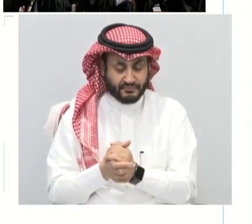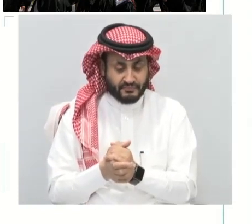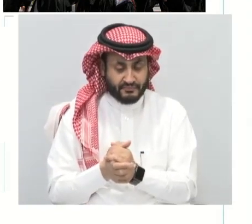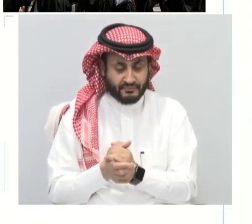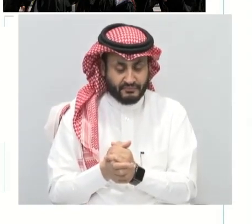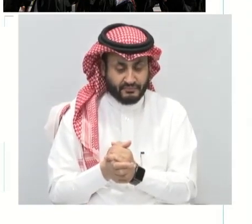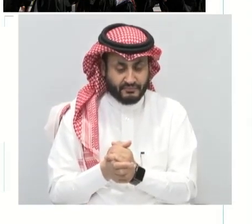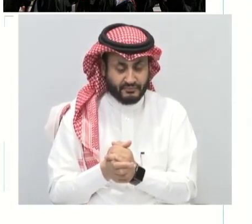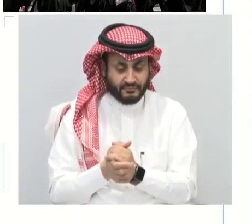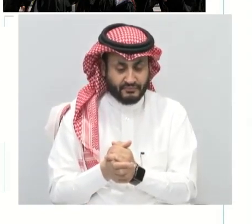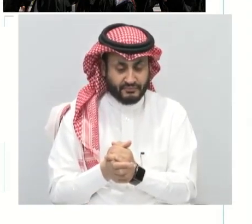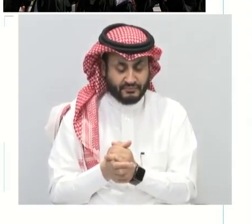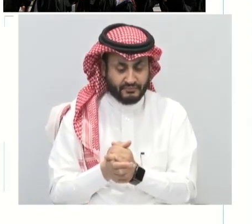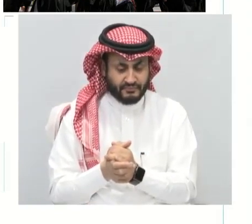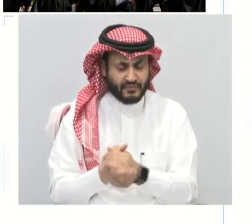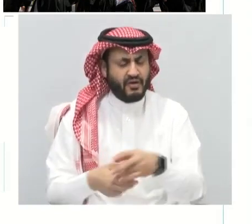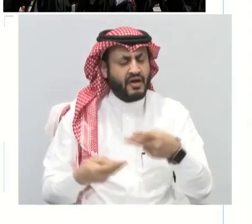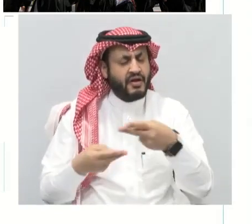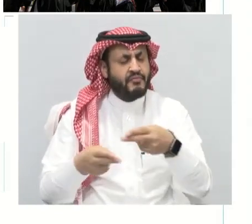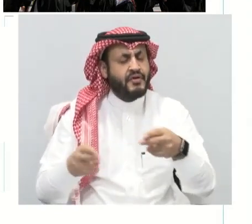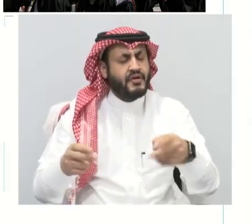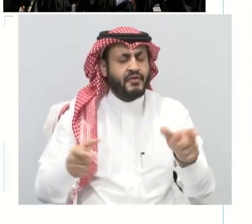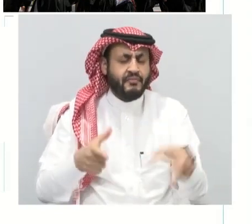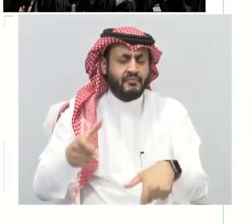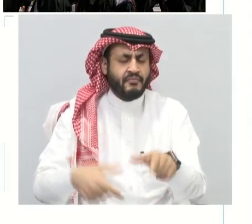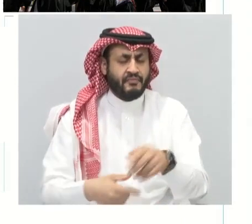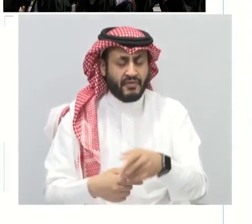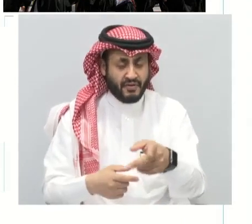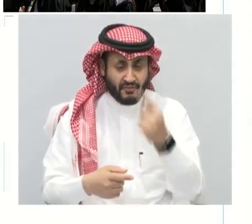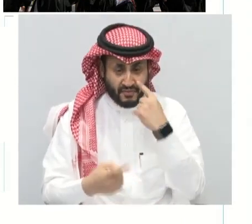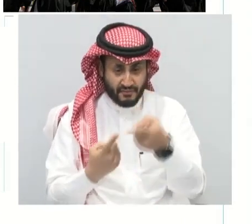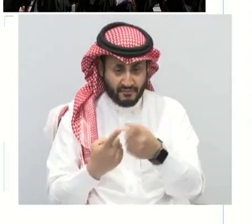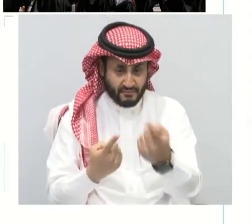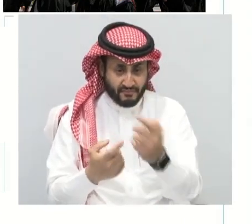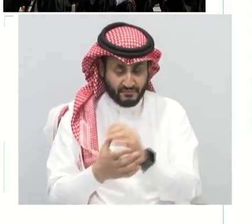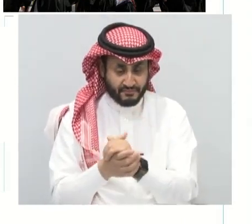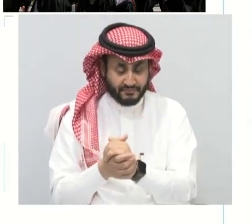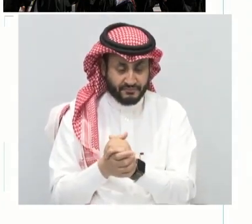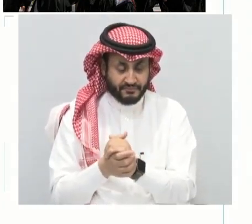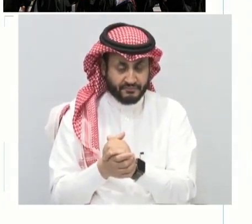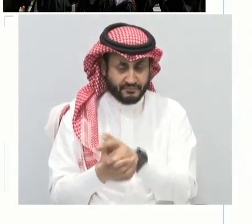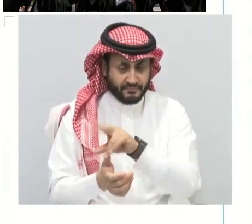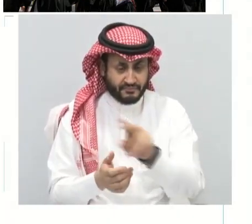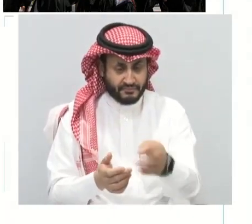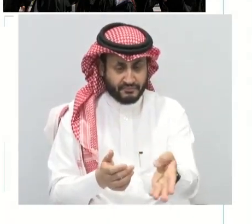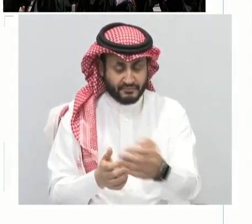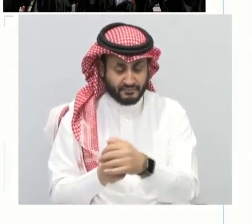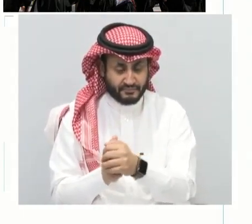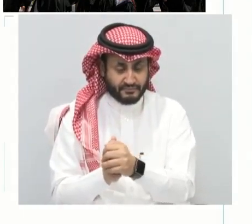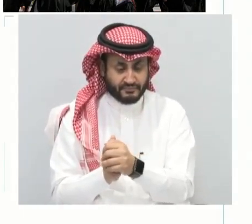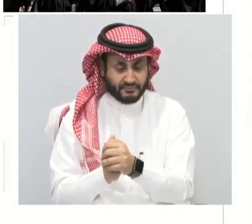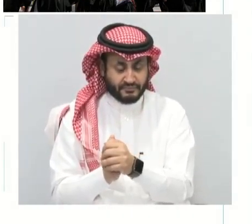You can do that in many different ways. And here we are going to show you a sample of this answer.